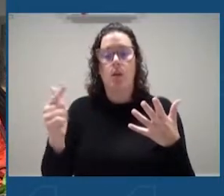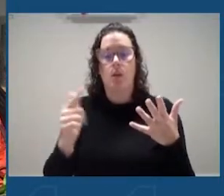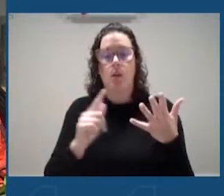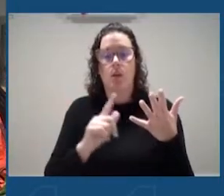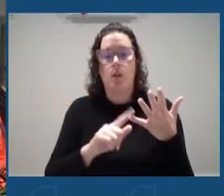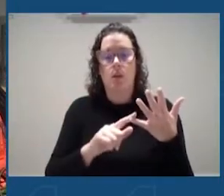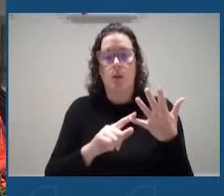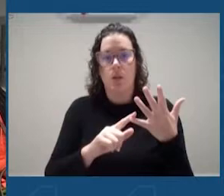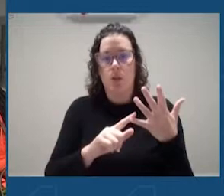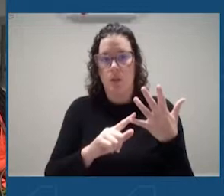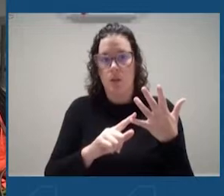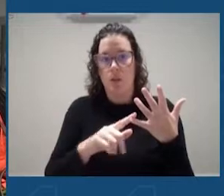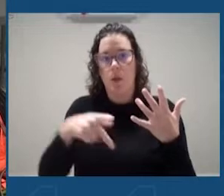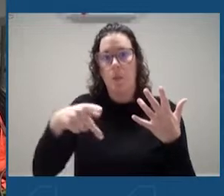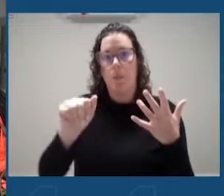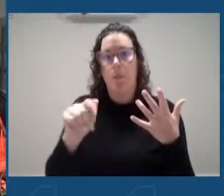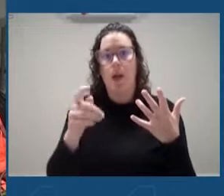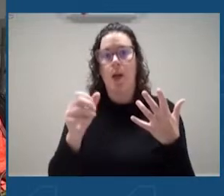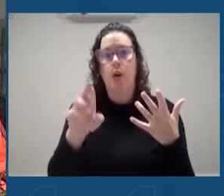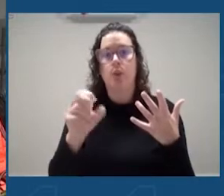Hayward Patterson,